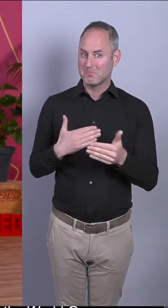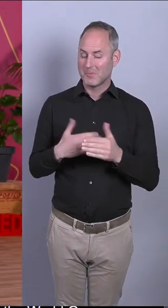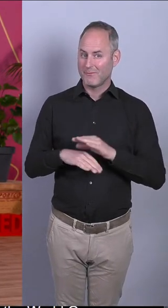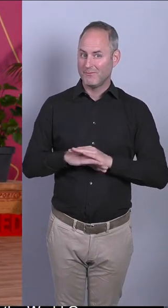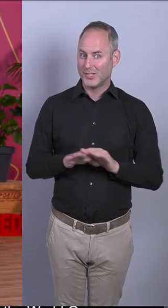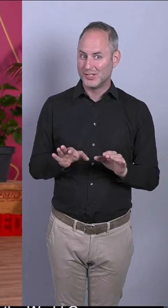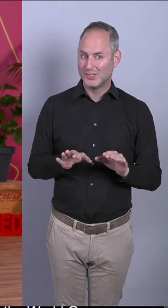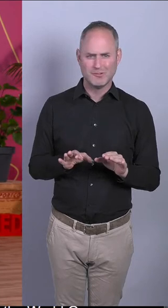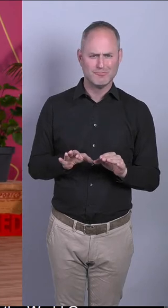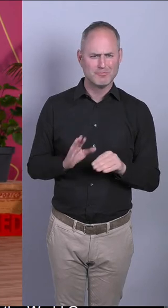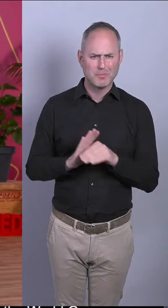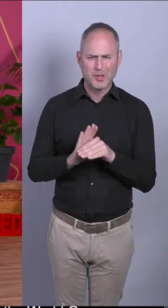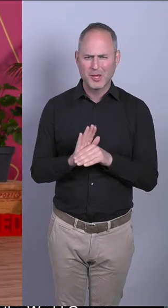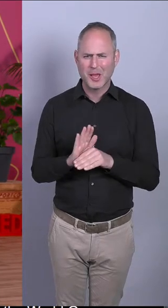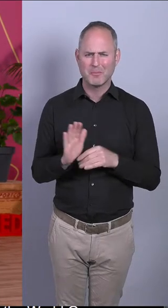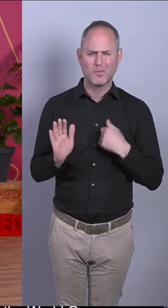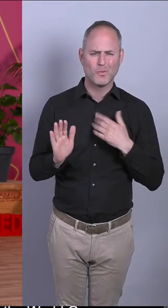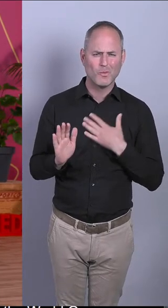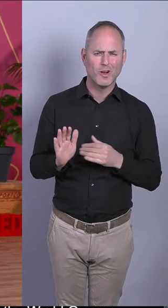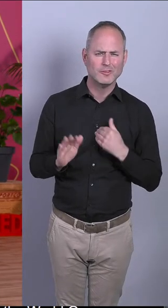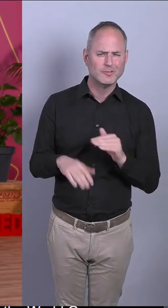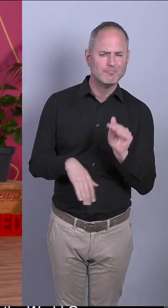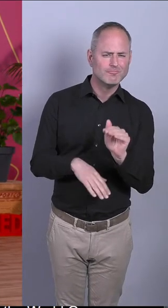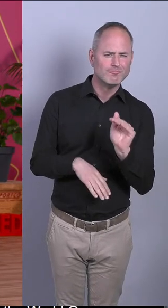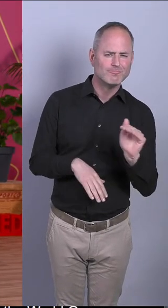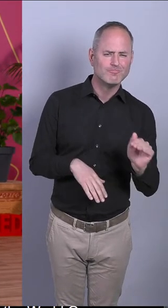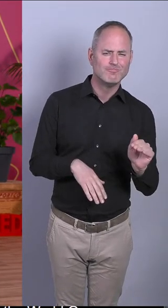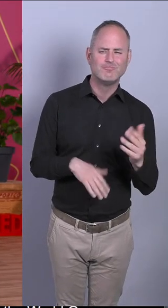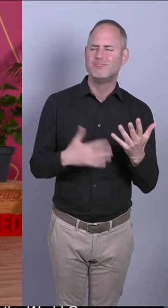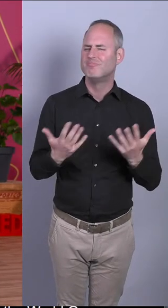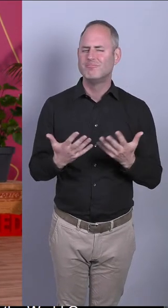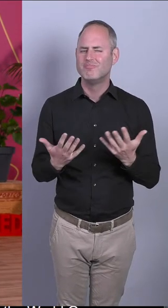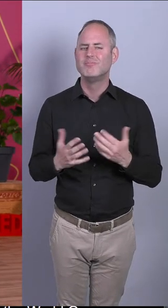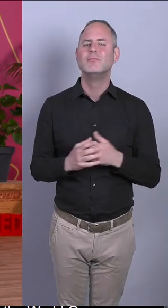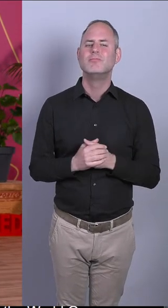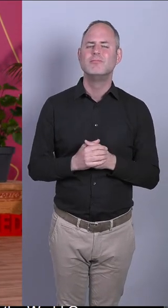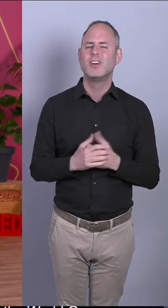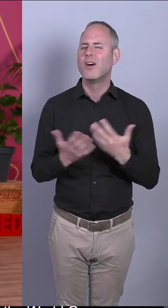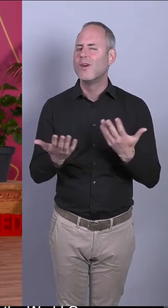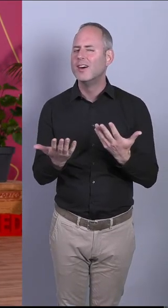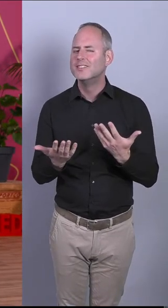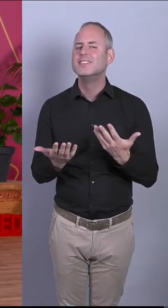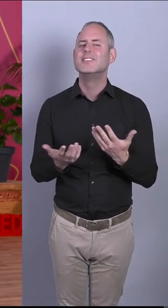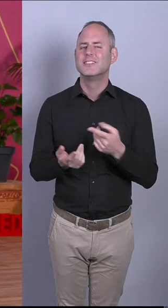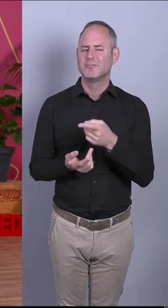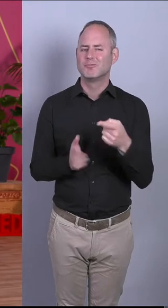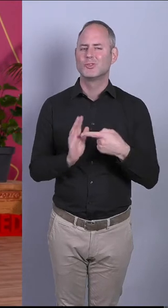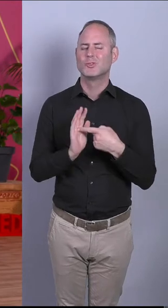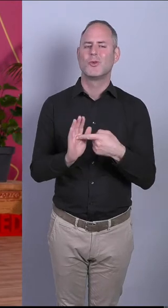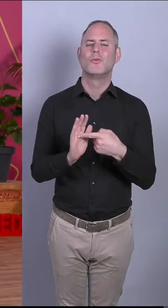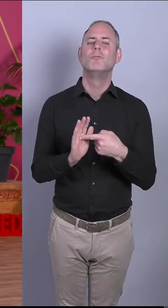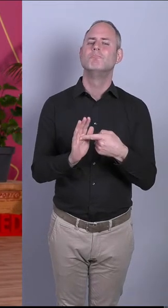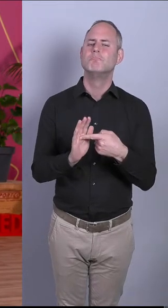are looking forward to. And now we want to hear from you. What are you looking forward to?